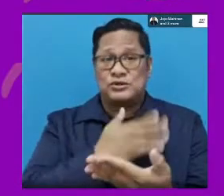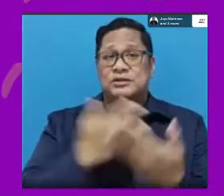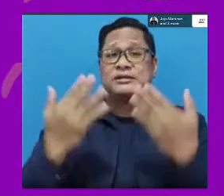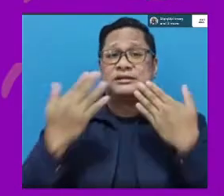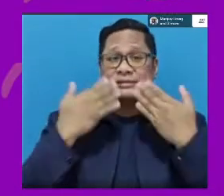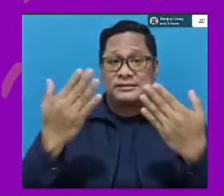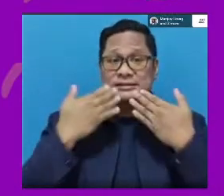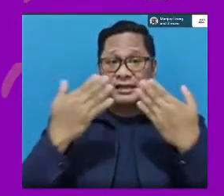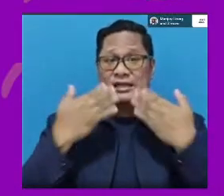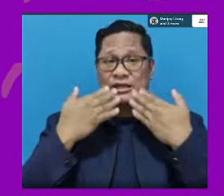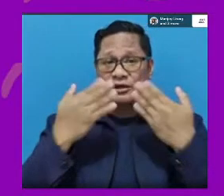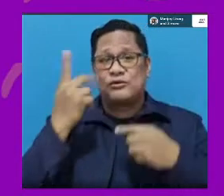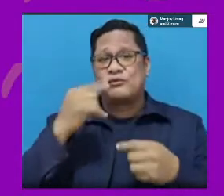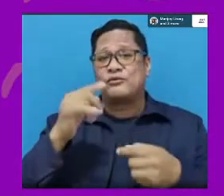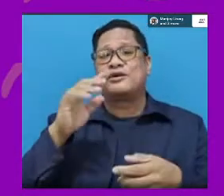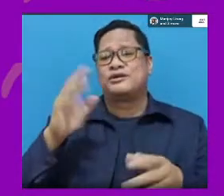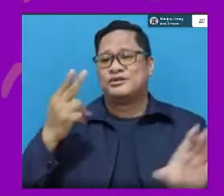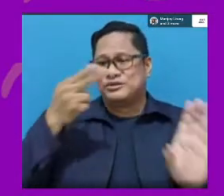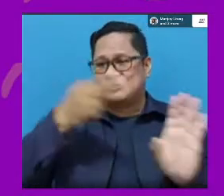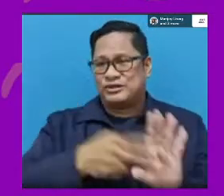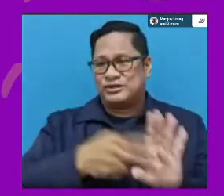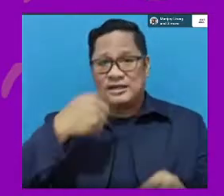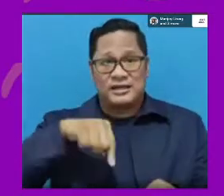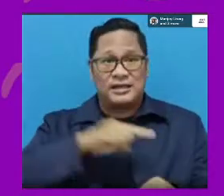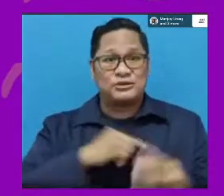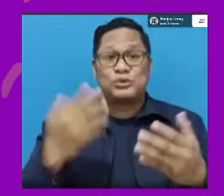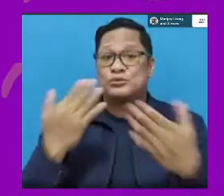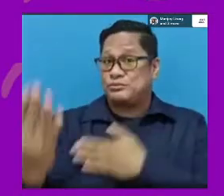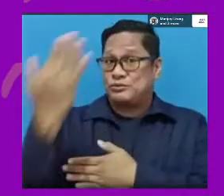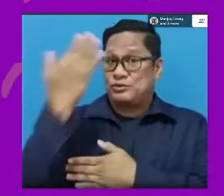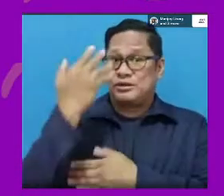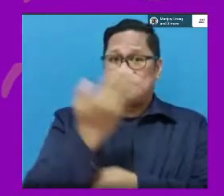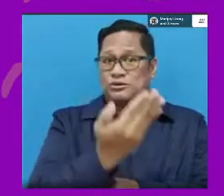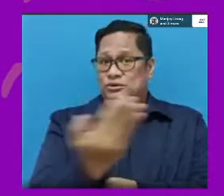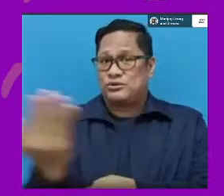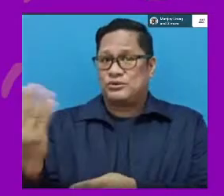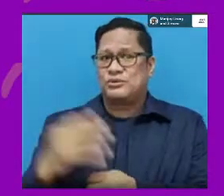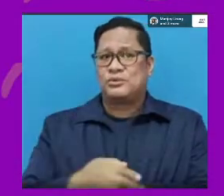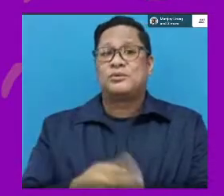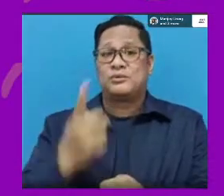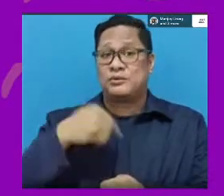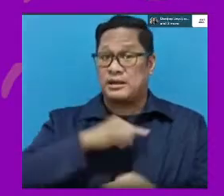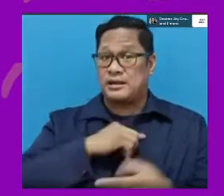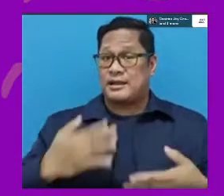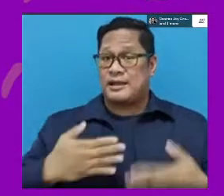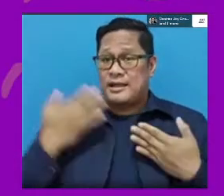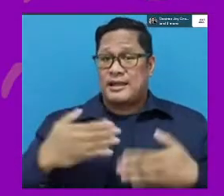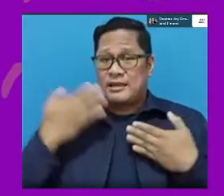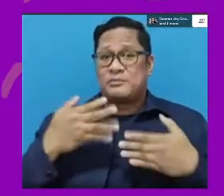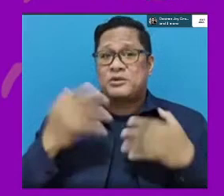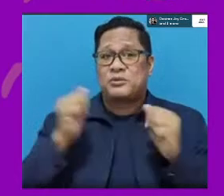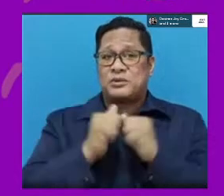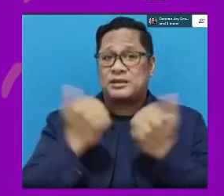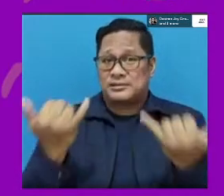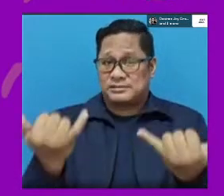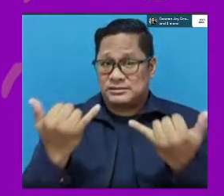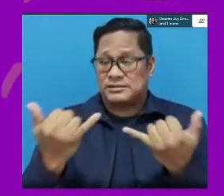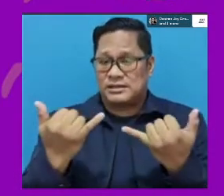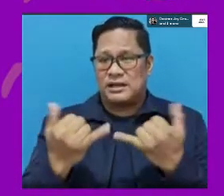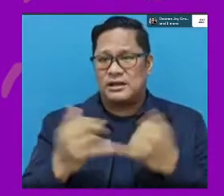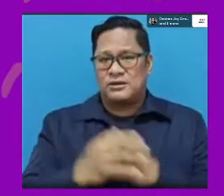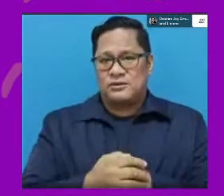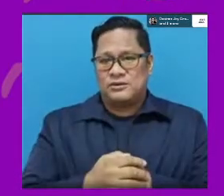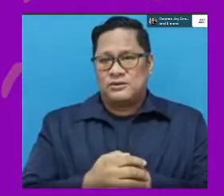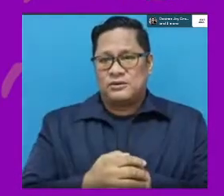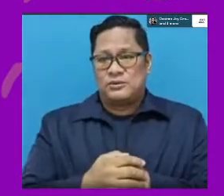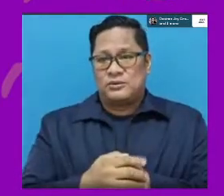again, everyone, for joining us. Good morning to you. We're very happy to have you with us today as we